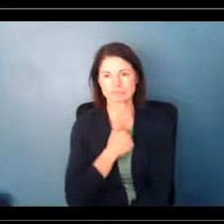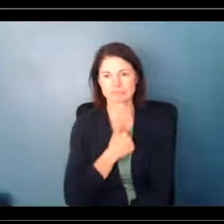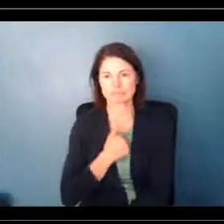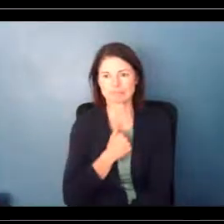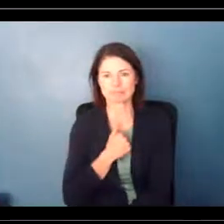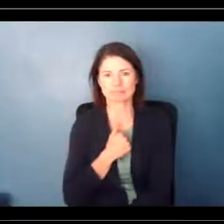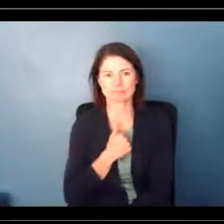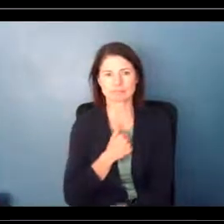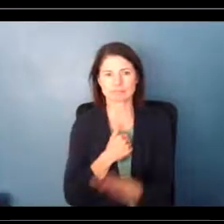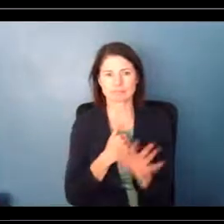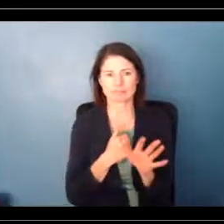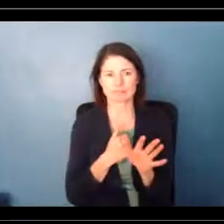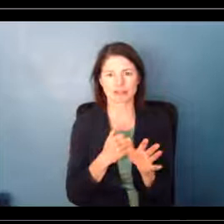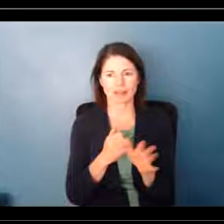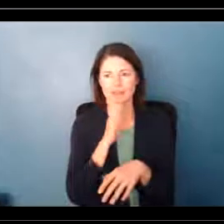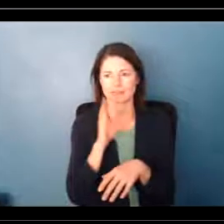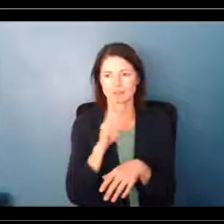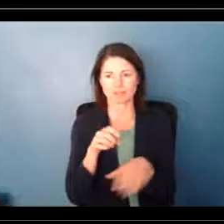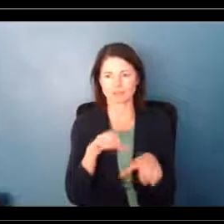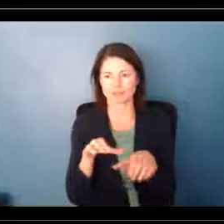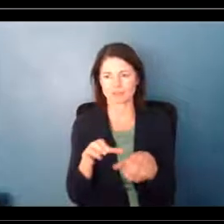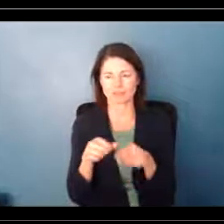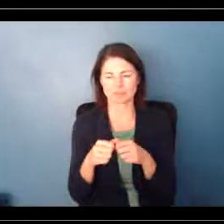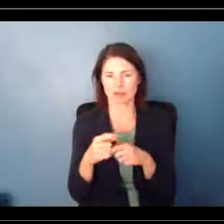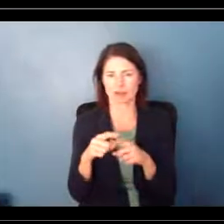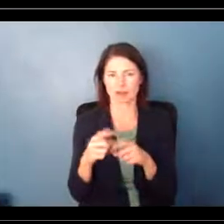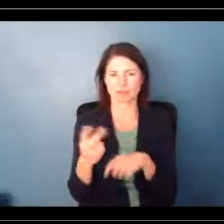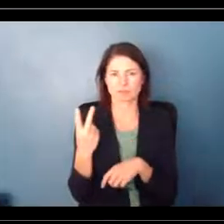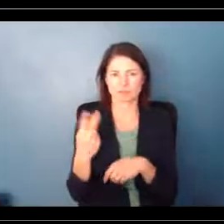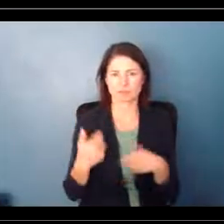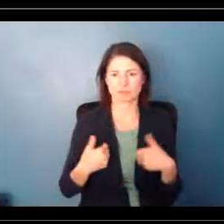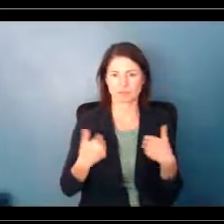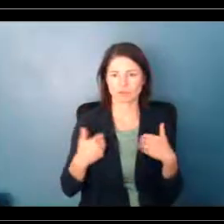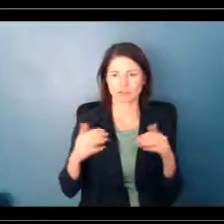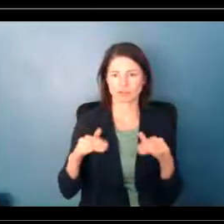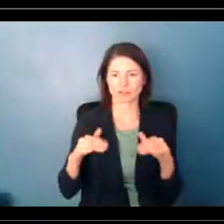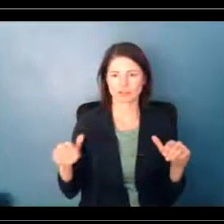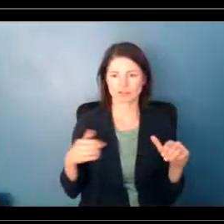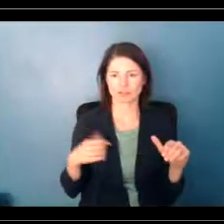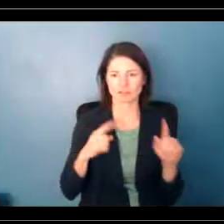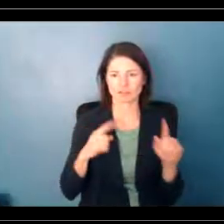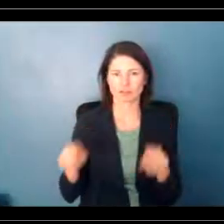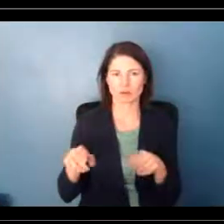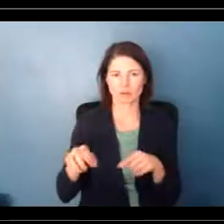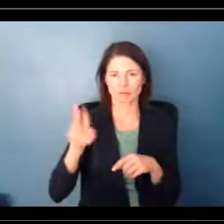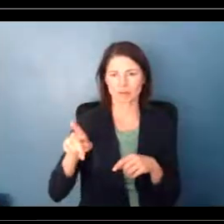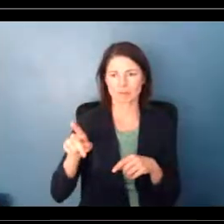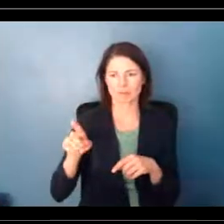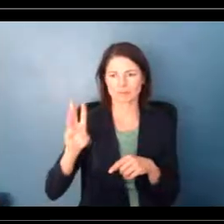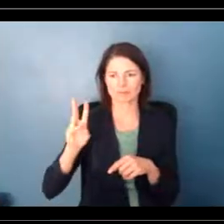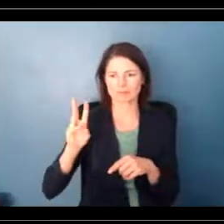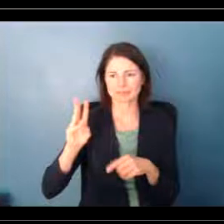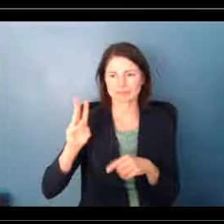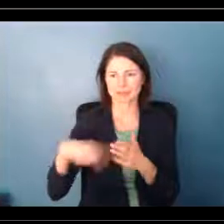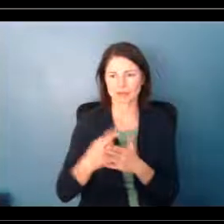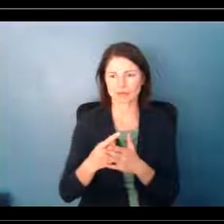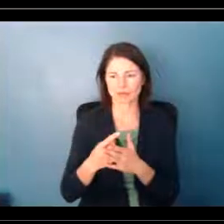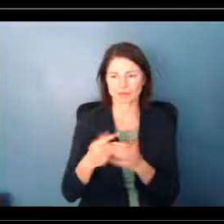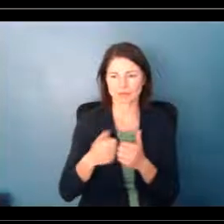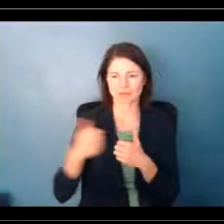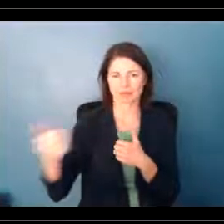to depart 2 young children that I have to pick up 6 hours away by 5 o'clock